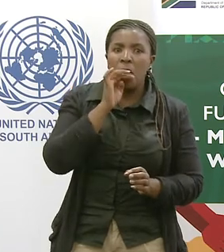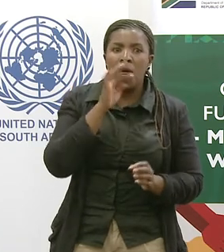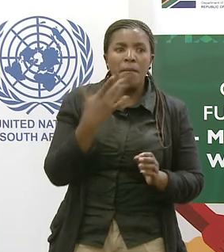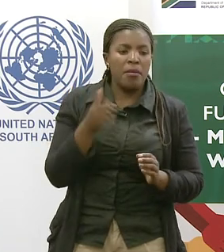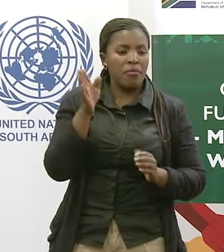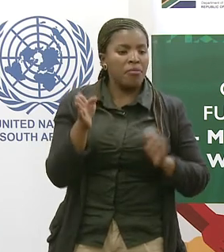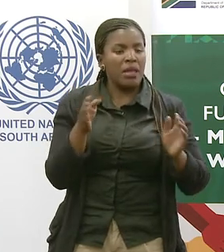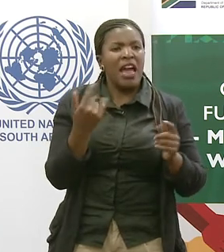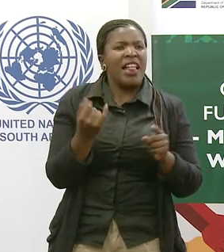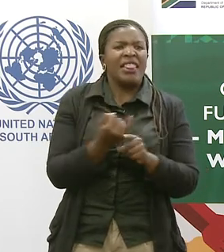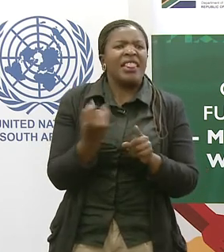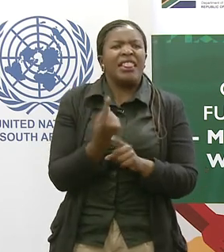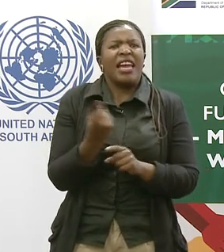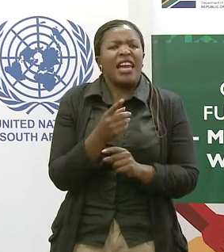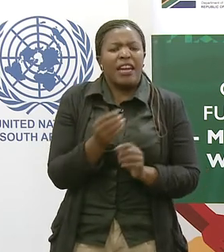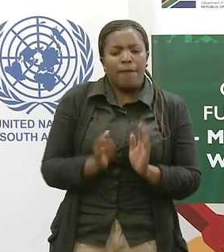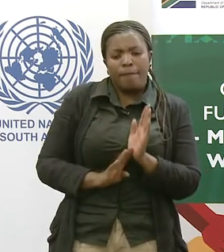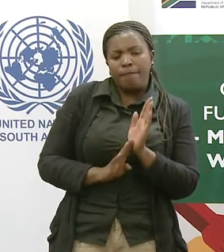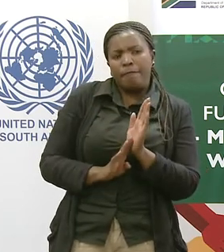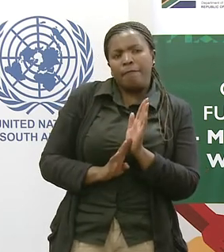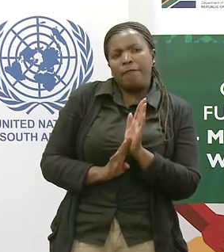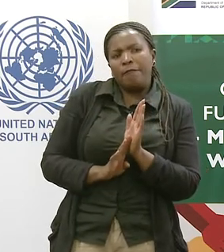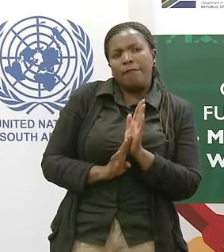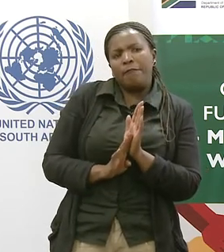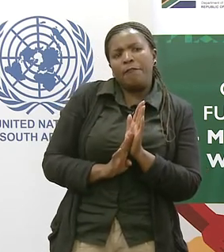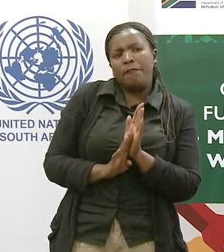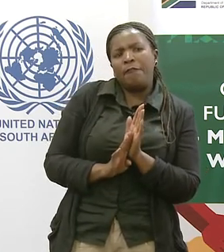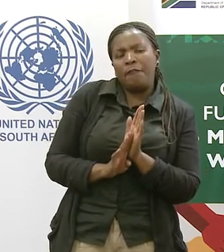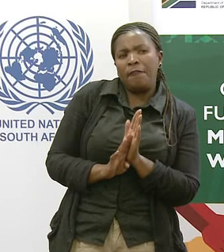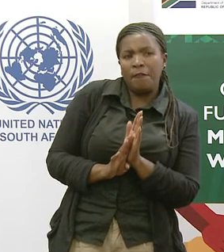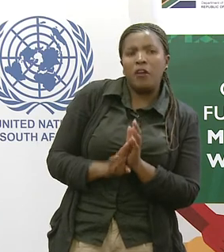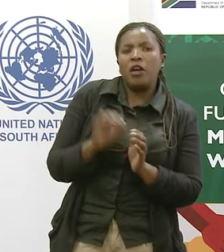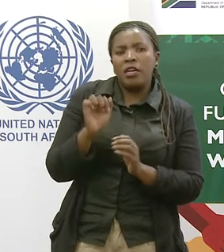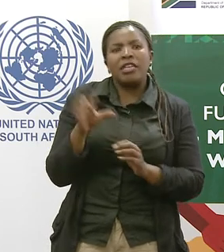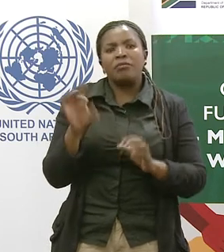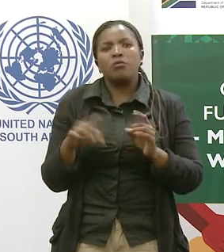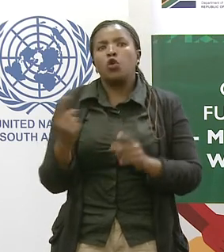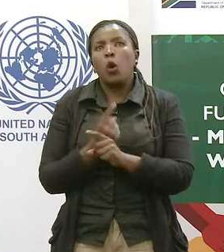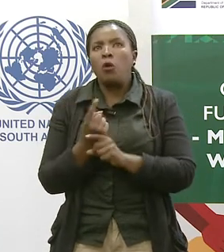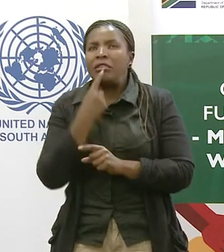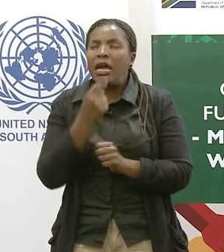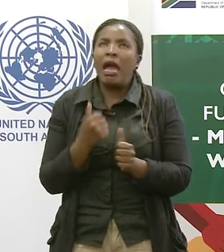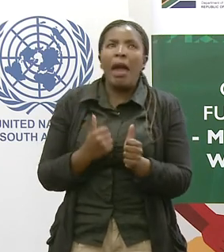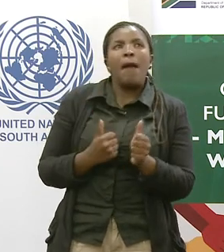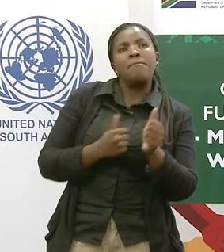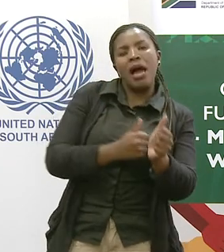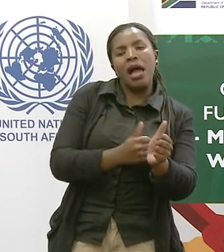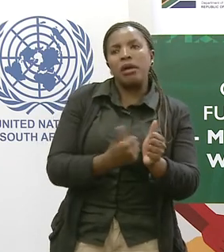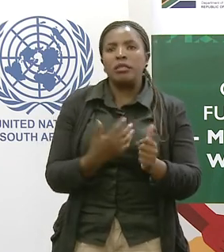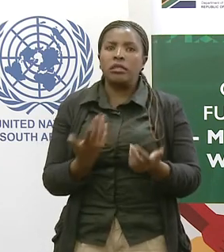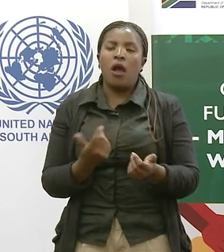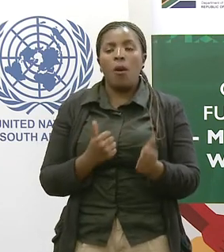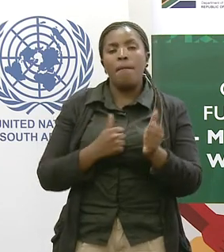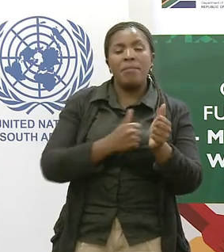is celebrated as the aspiration. So we've made compliance an aspiration. When has